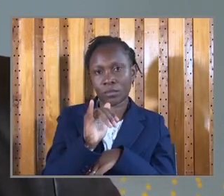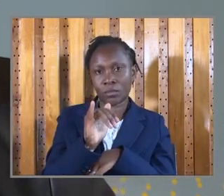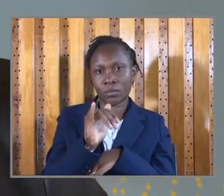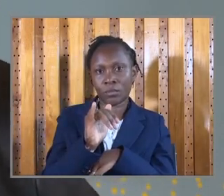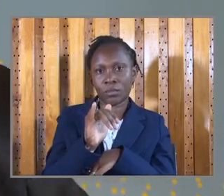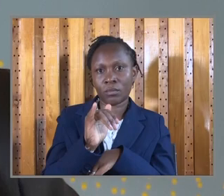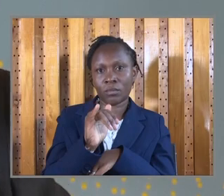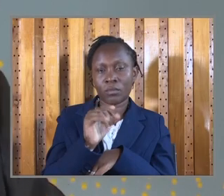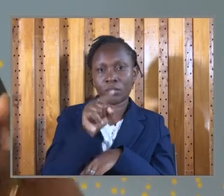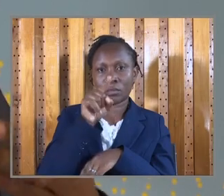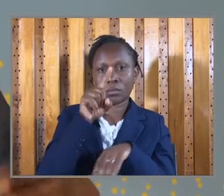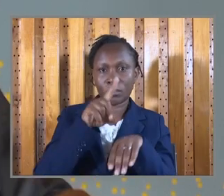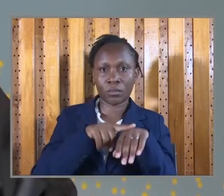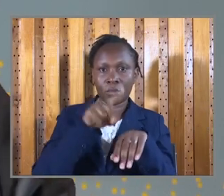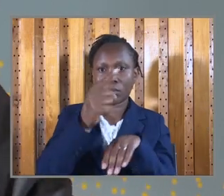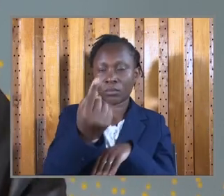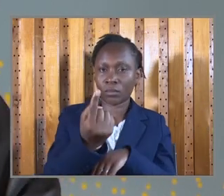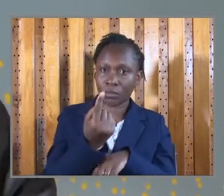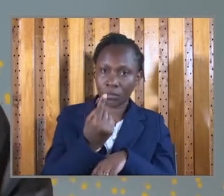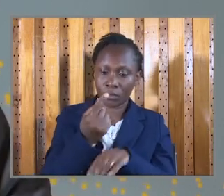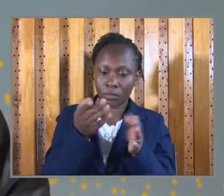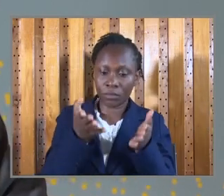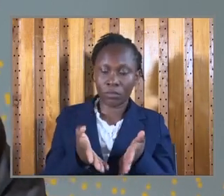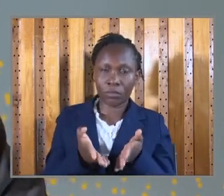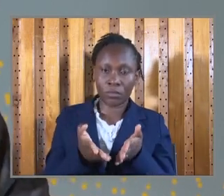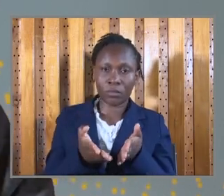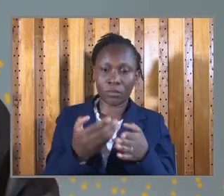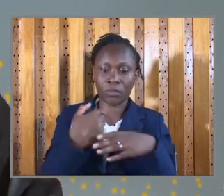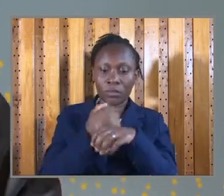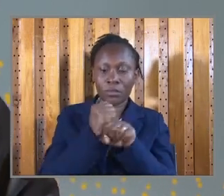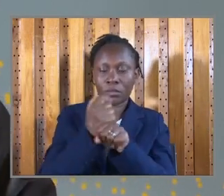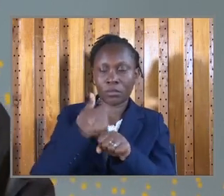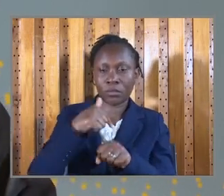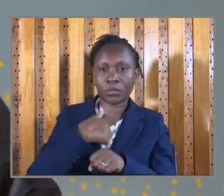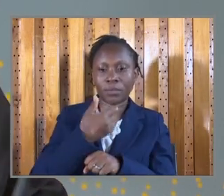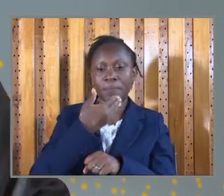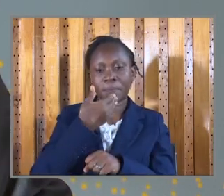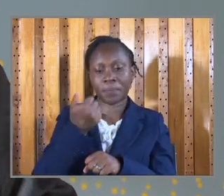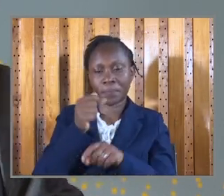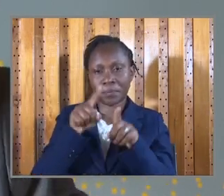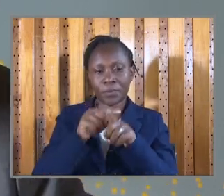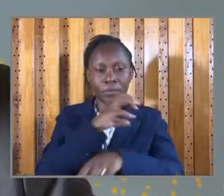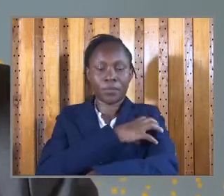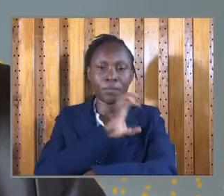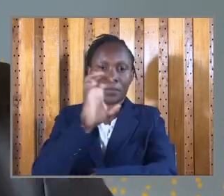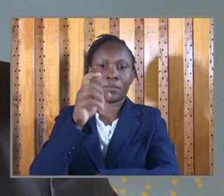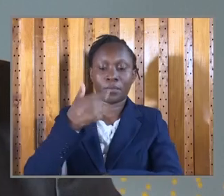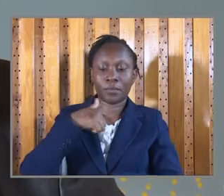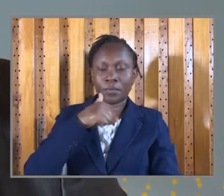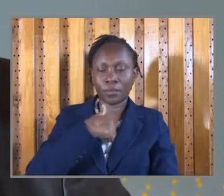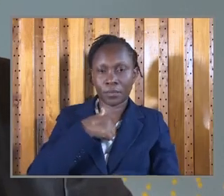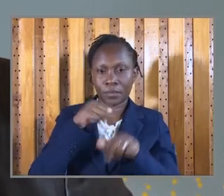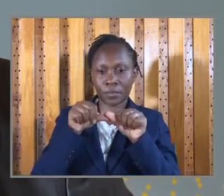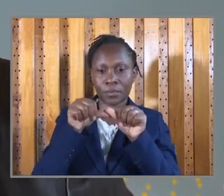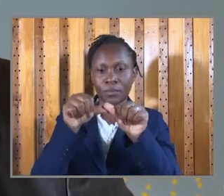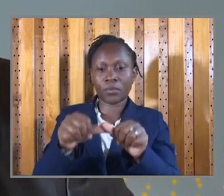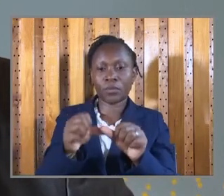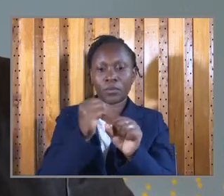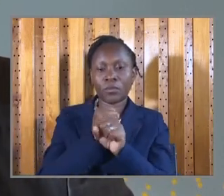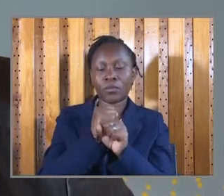And your coming here will only enrich us and empower us even to continue doing even much more